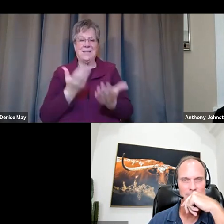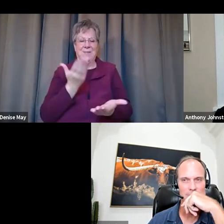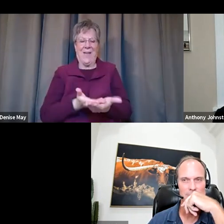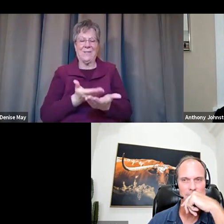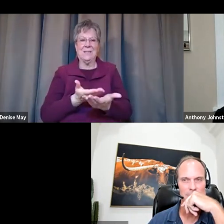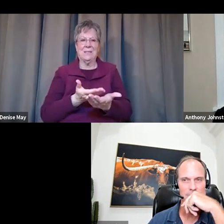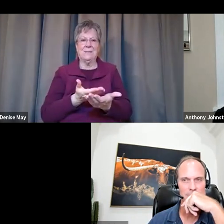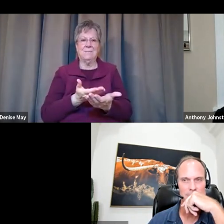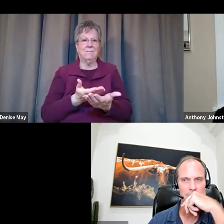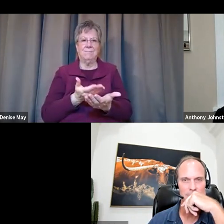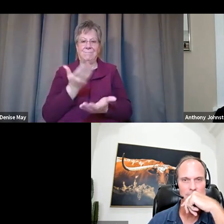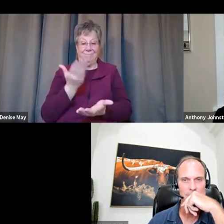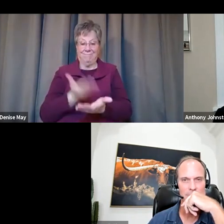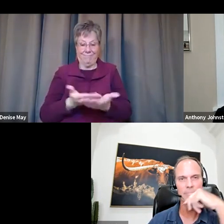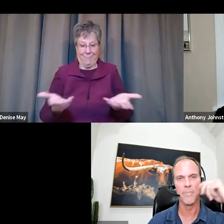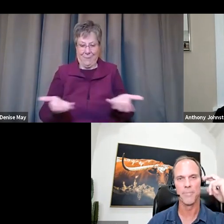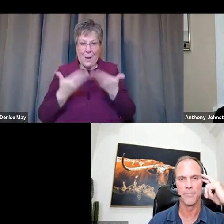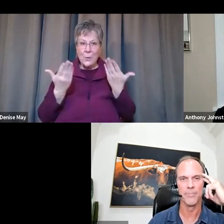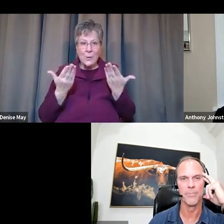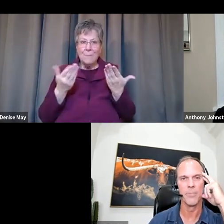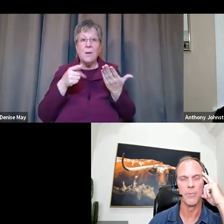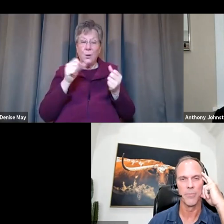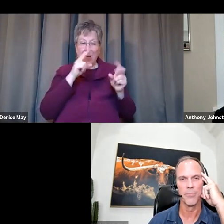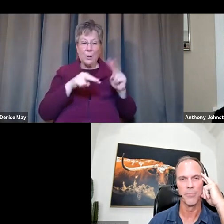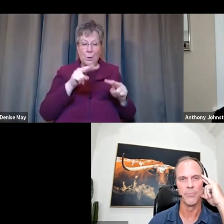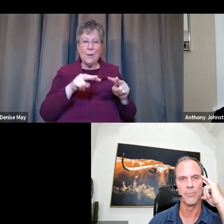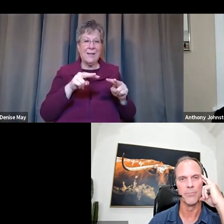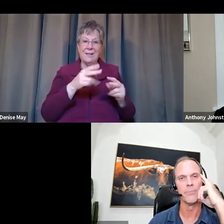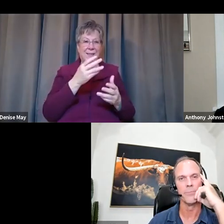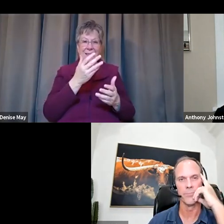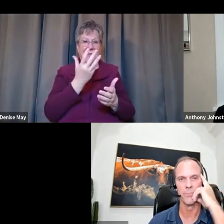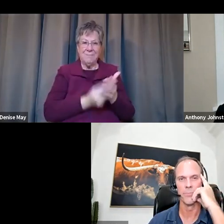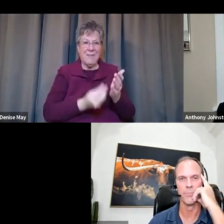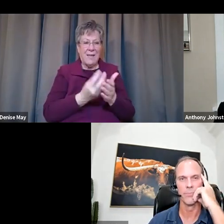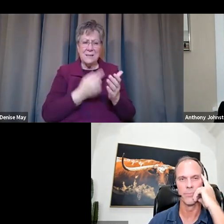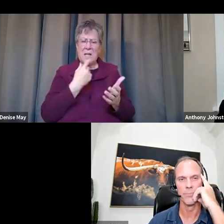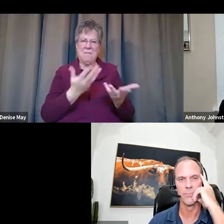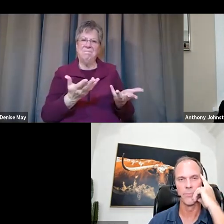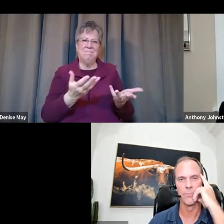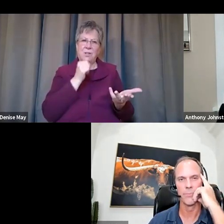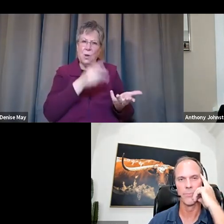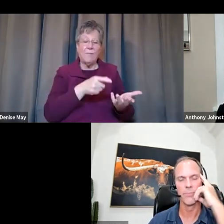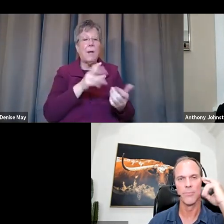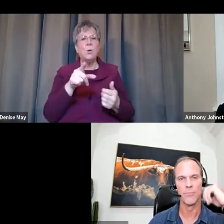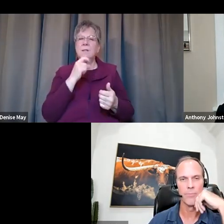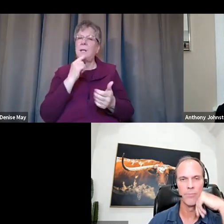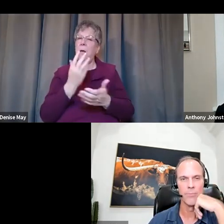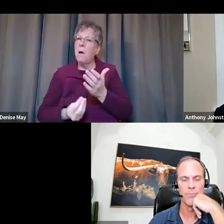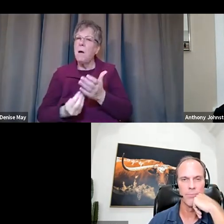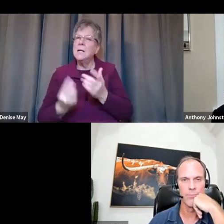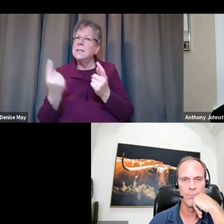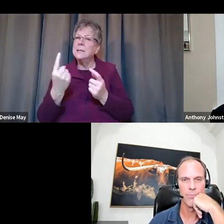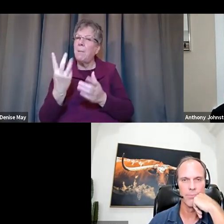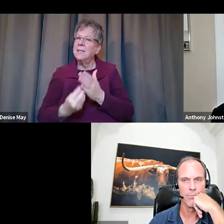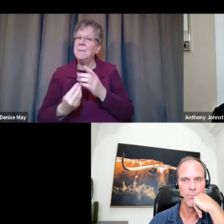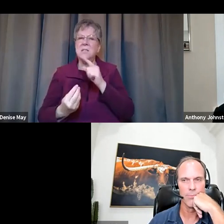of absence. And you can look at the scarcity and say it's not there, or you can look at the scarcity and say it's there